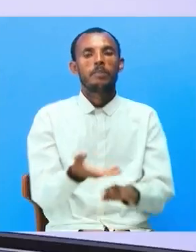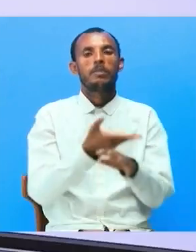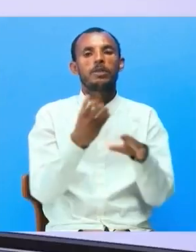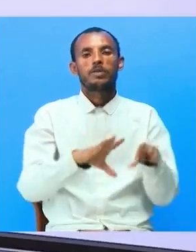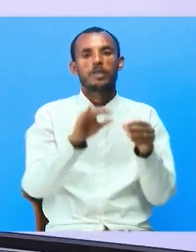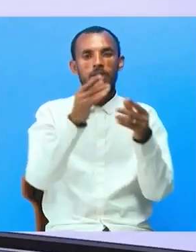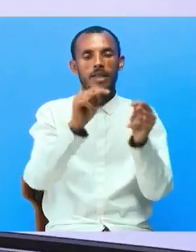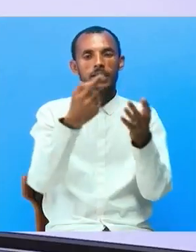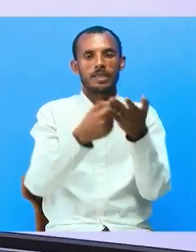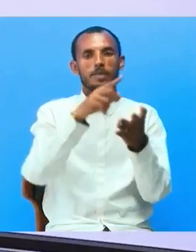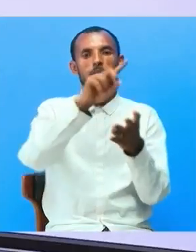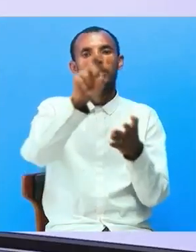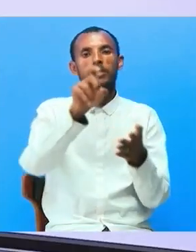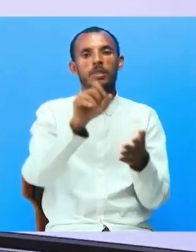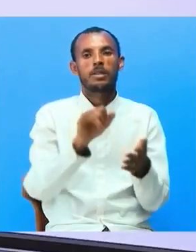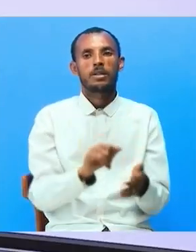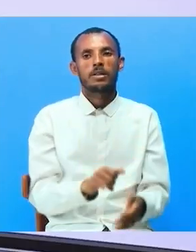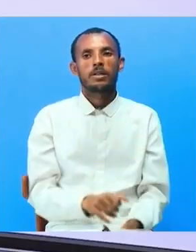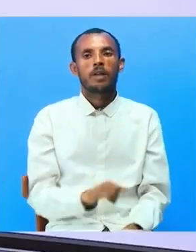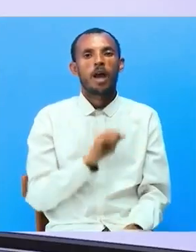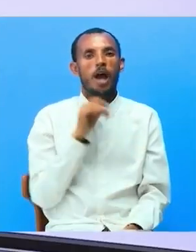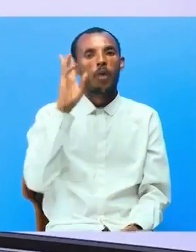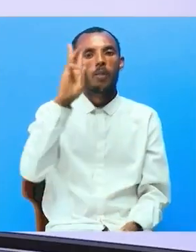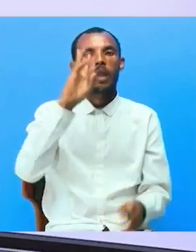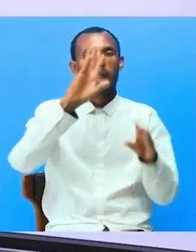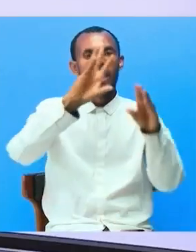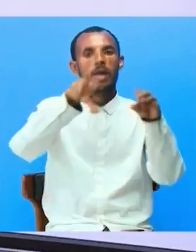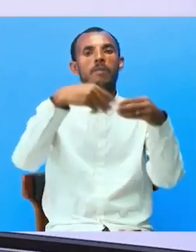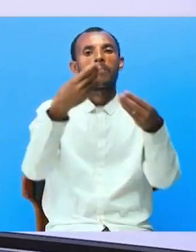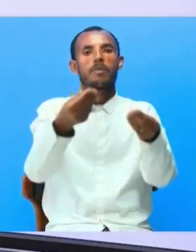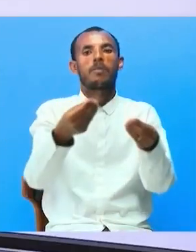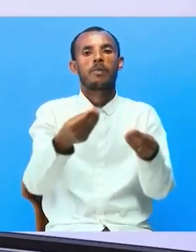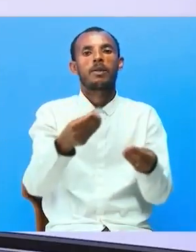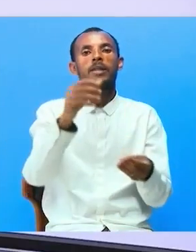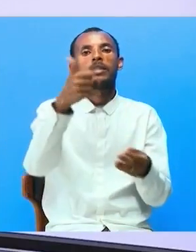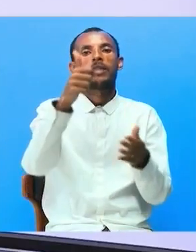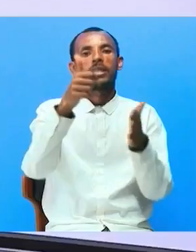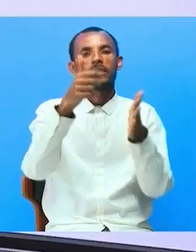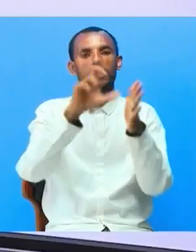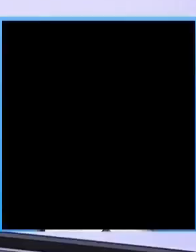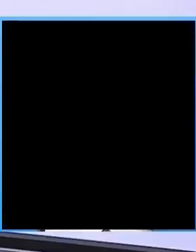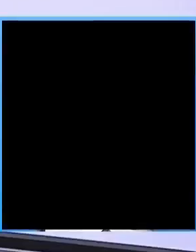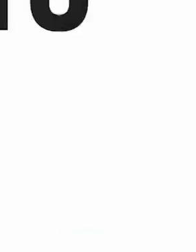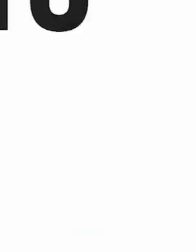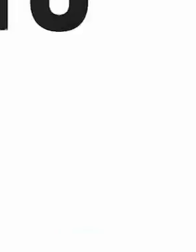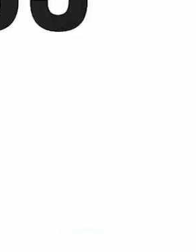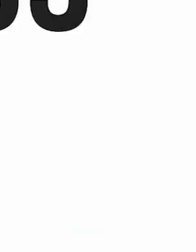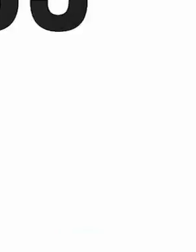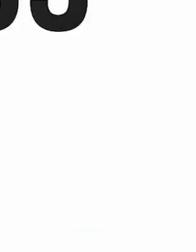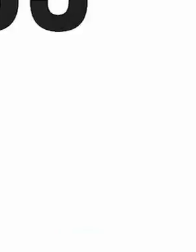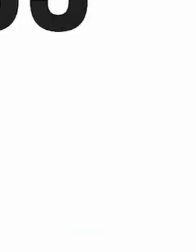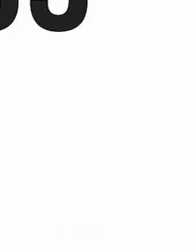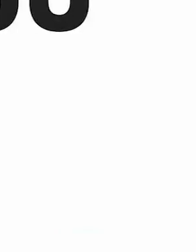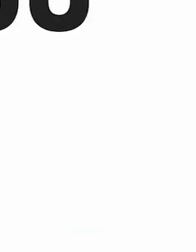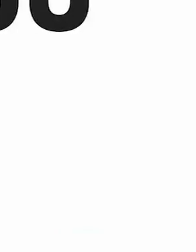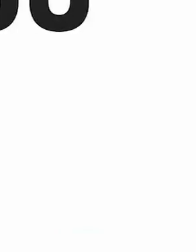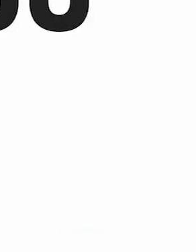Please, students, try this question. I will give you 10 seconds for this.